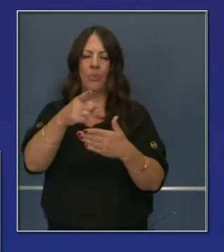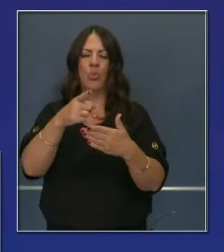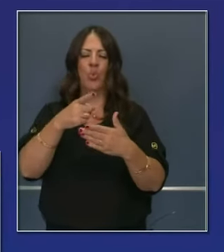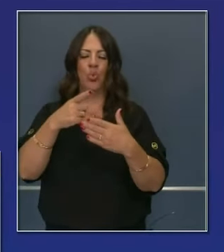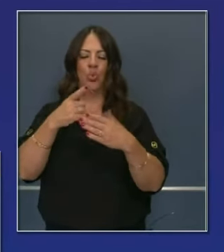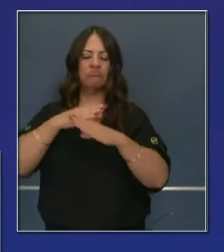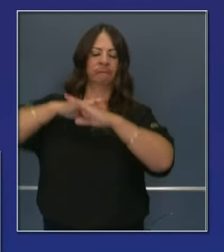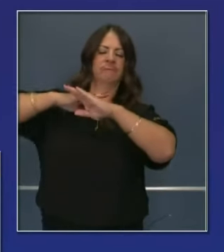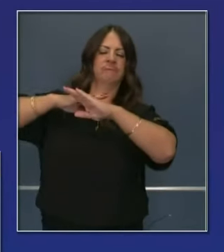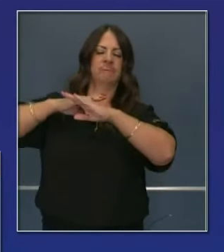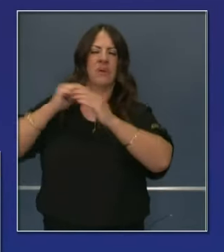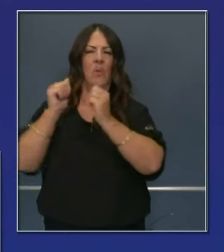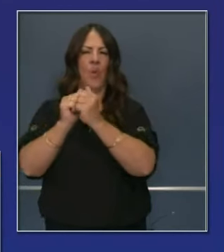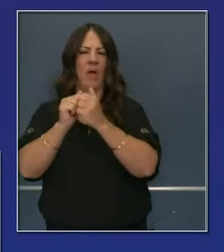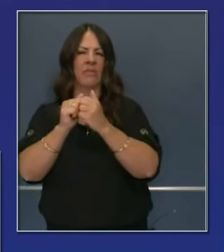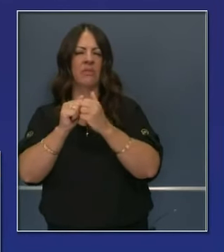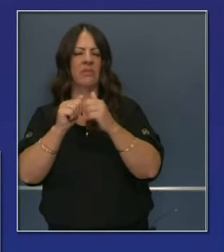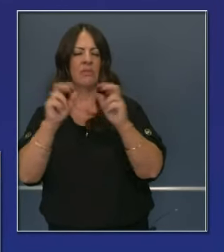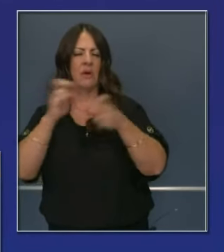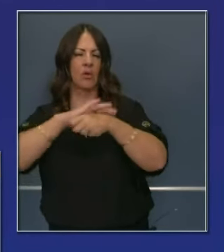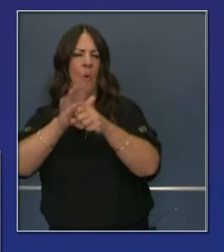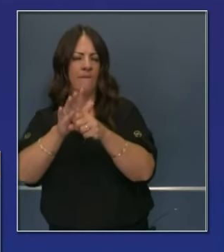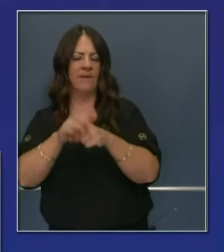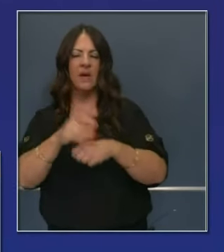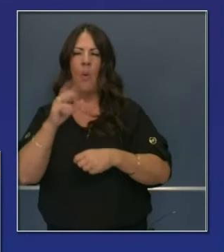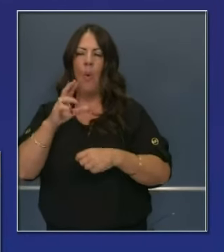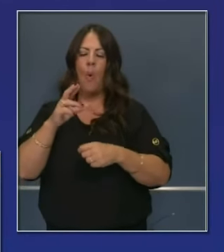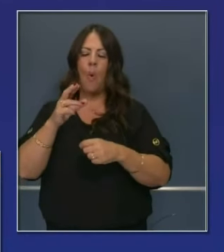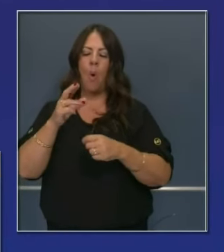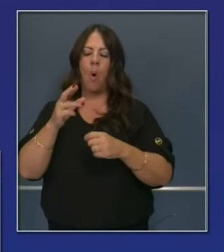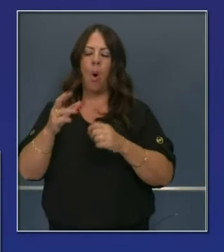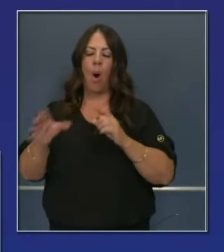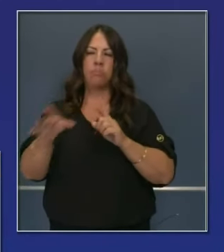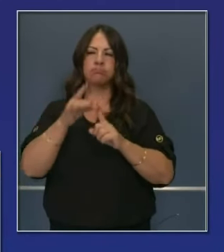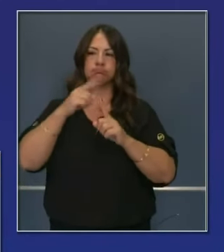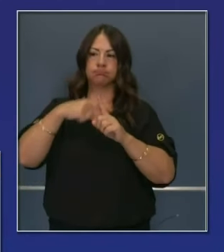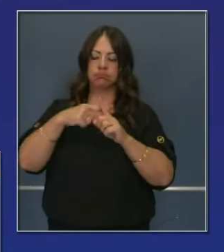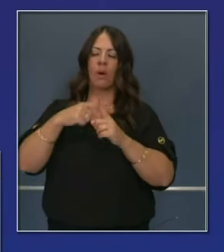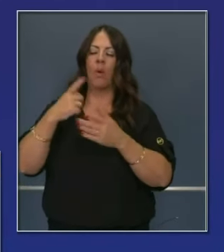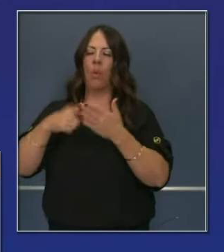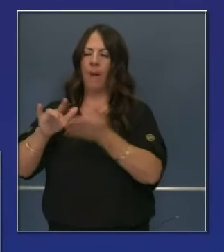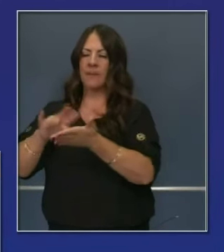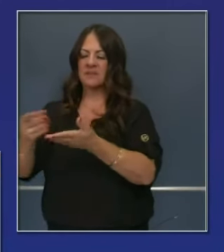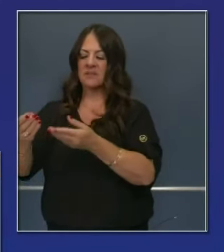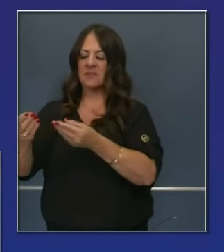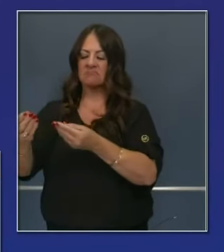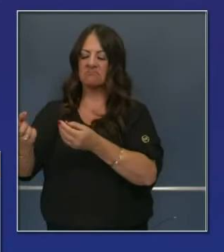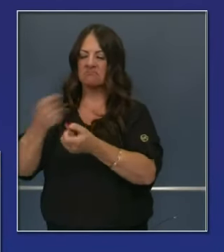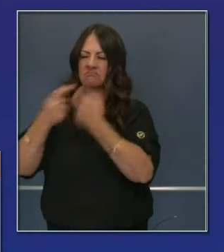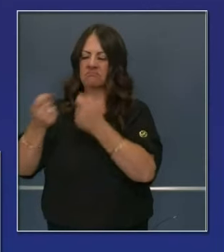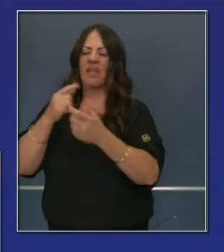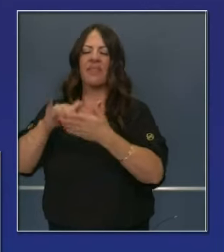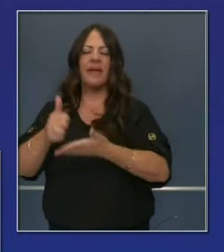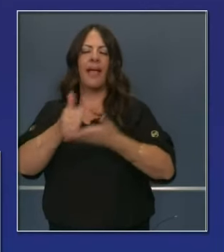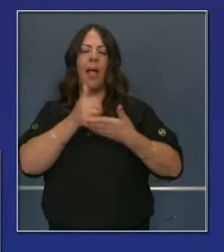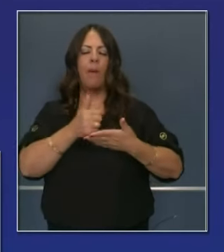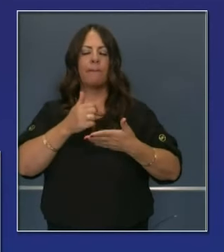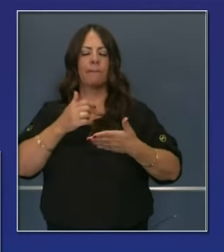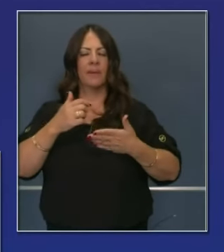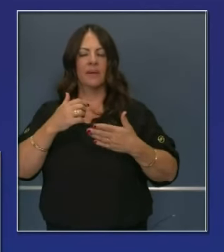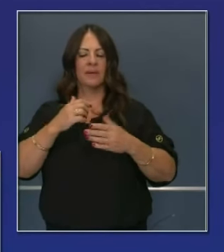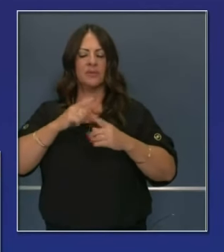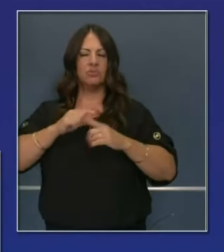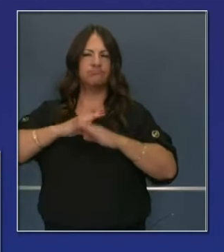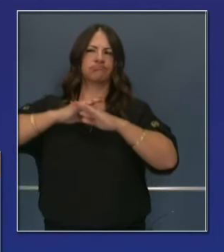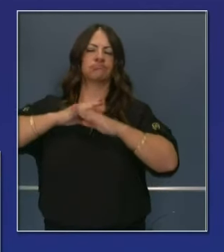those available therapeutics that are being tested here in advanced trials, uniquely and disproportionately,